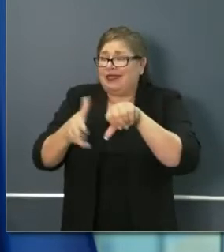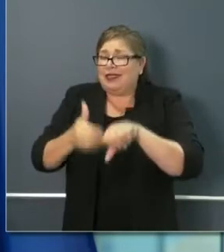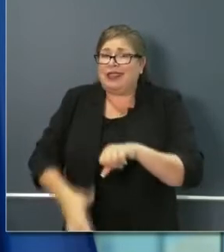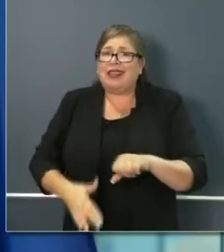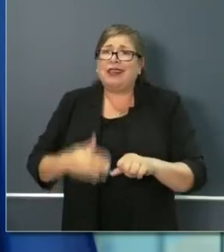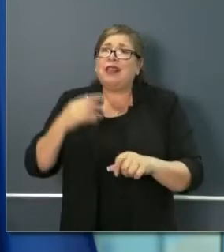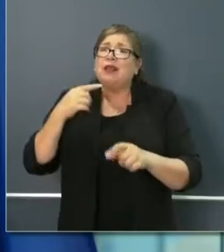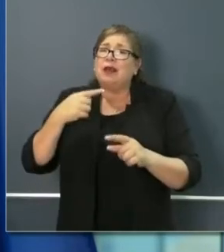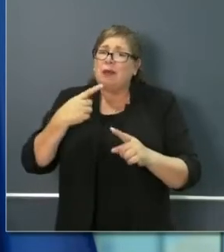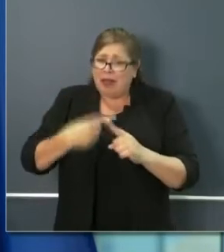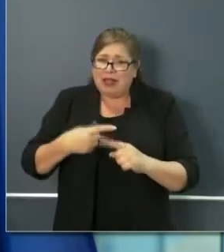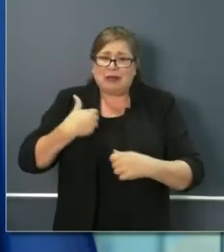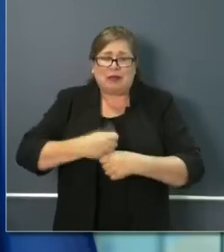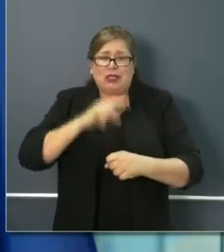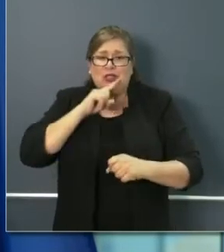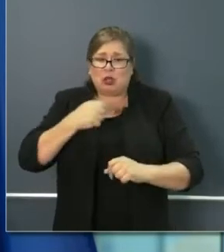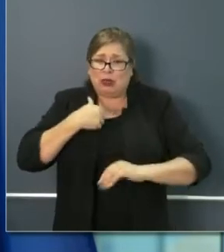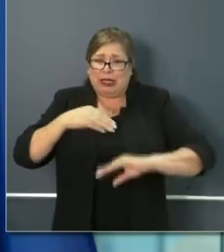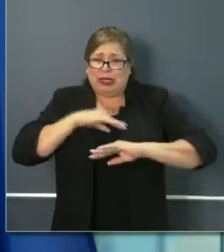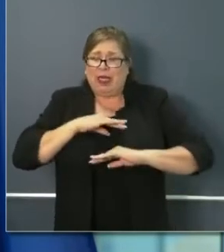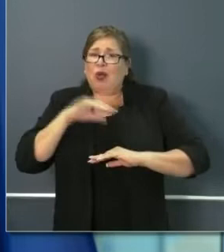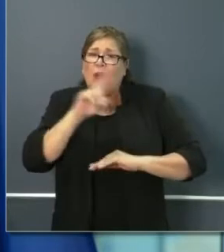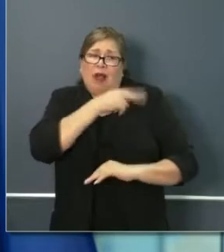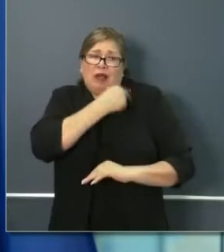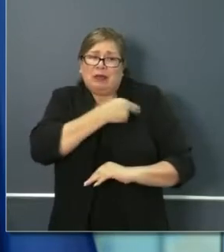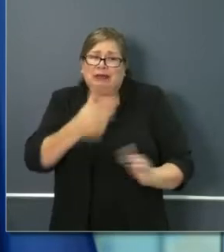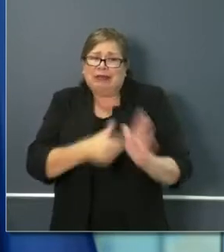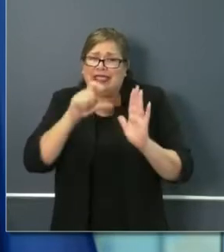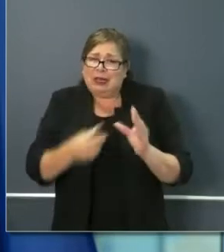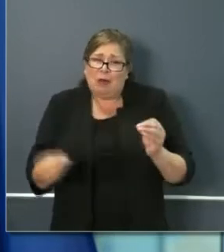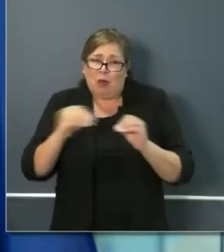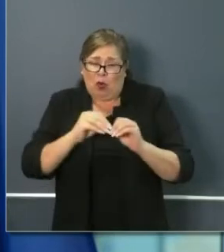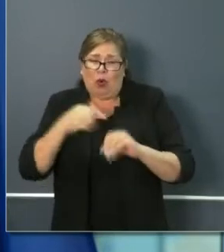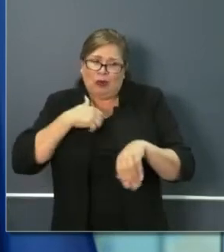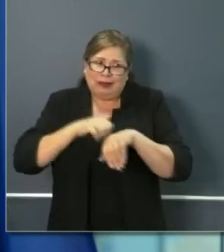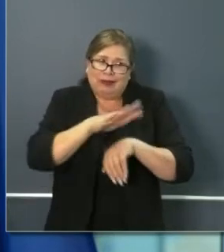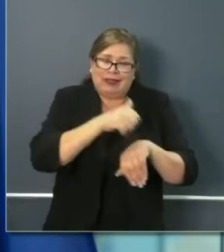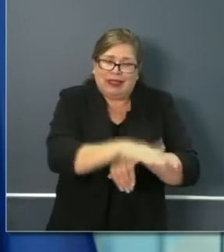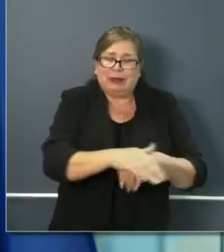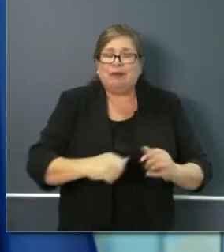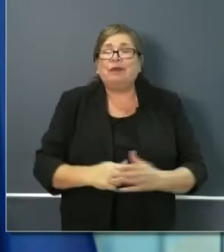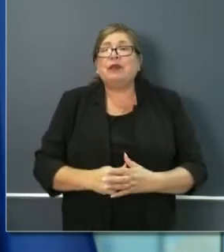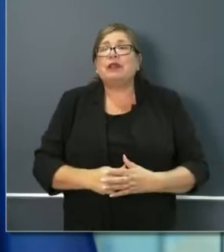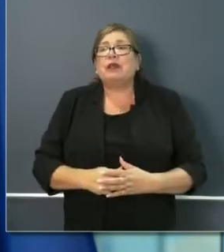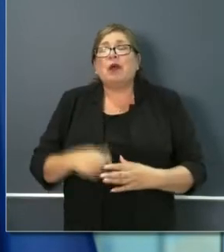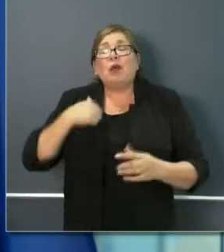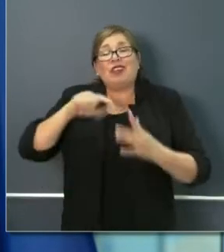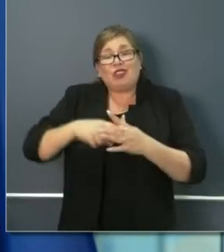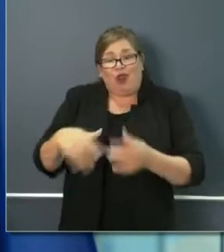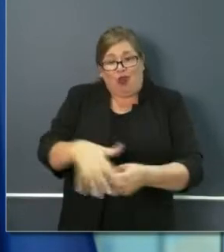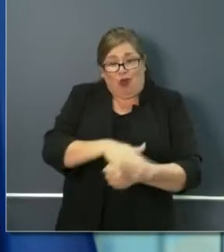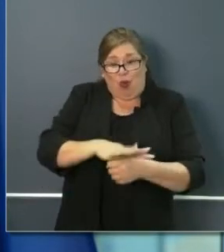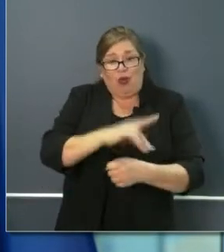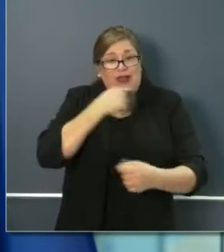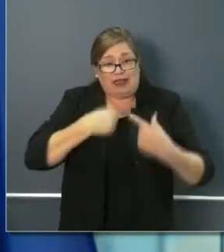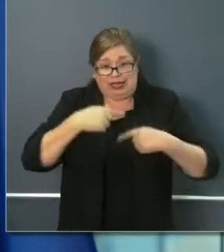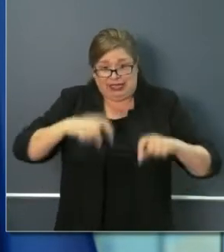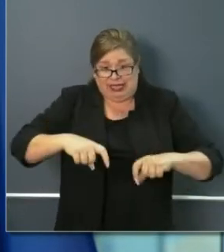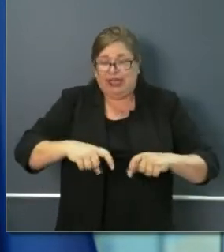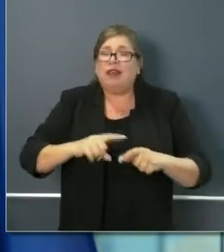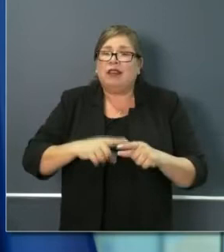capacity from a bottom-up perspective. By the way, I just want to thank again Facebook for their $25